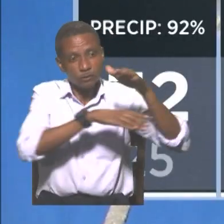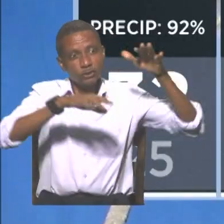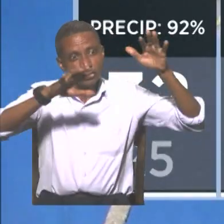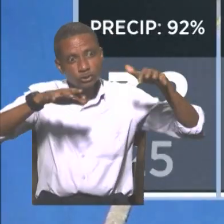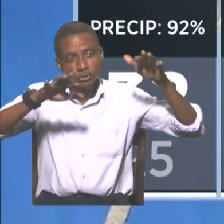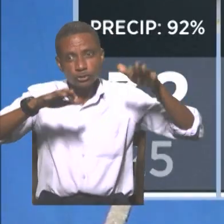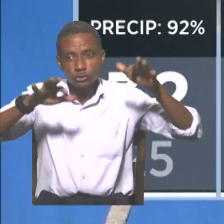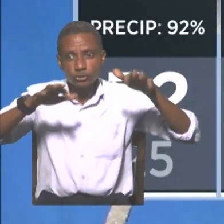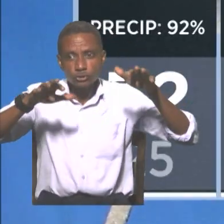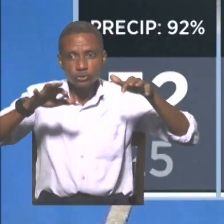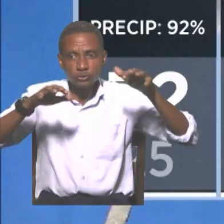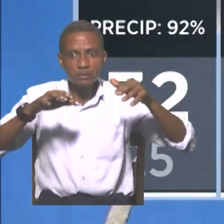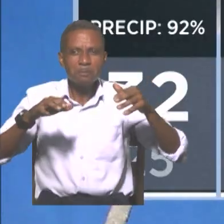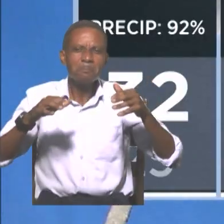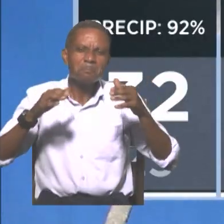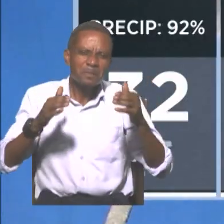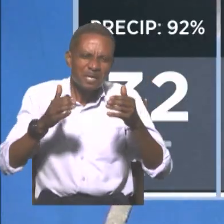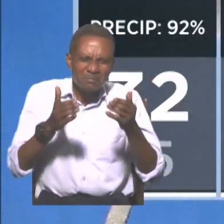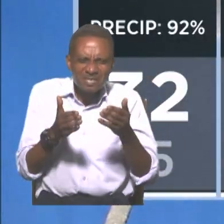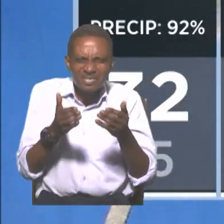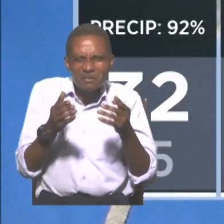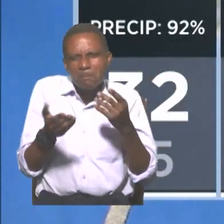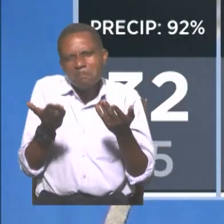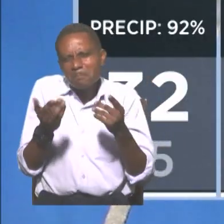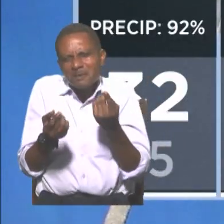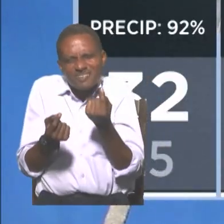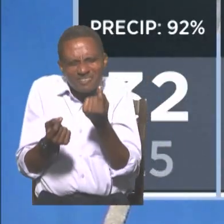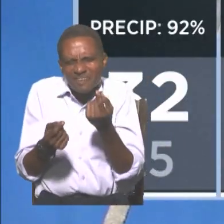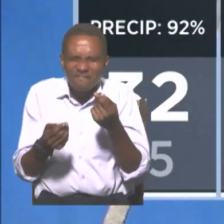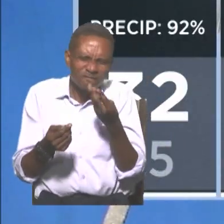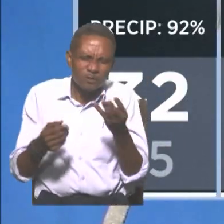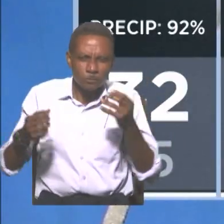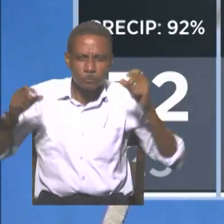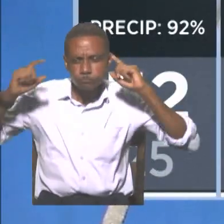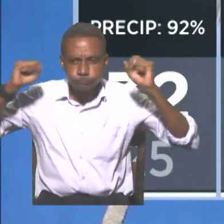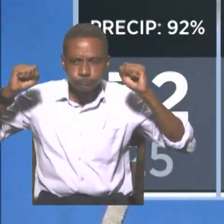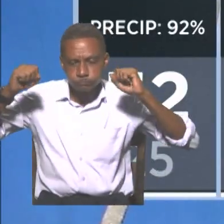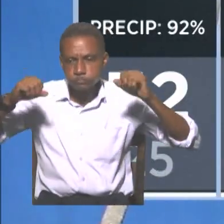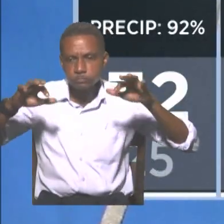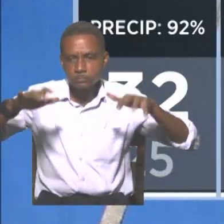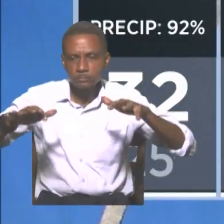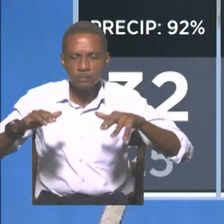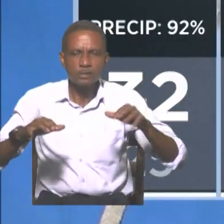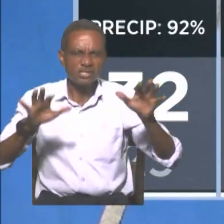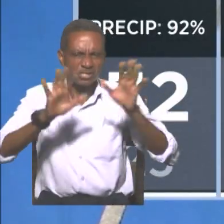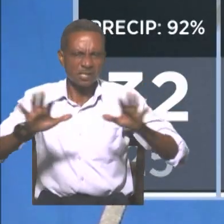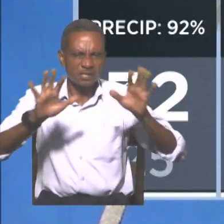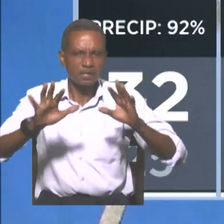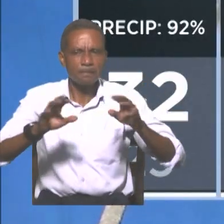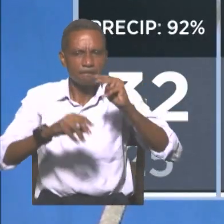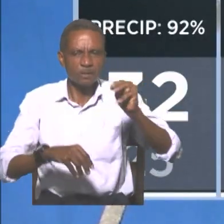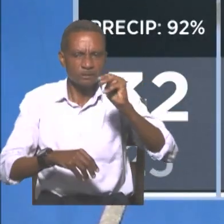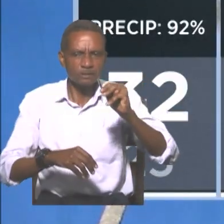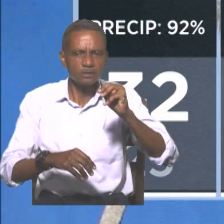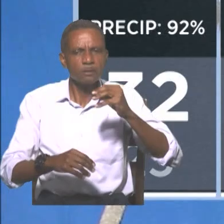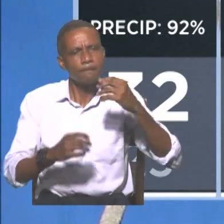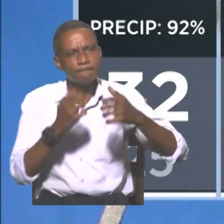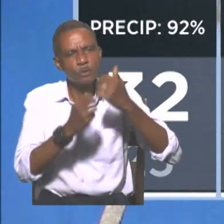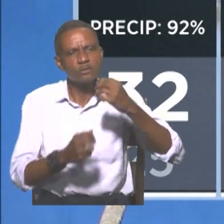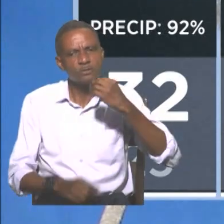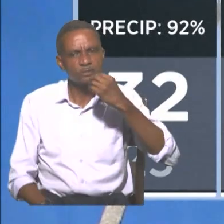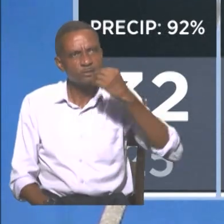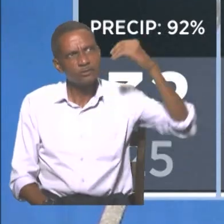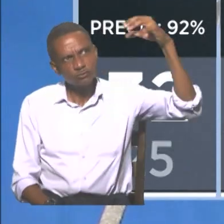low chance for thunderstorm activity. Sunday into Monday, those days are trending drier, with mostly sunny skies and